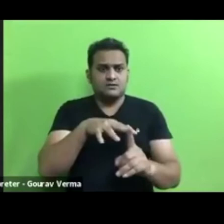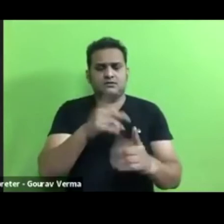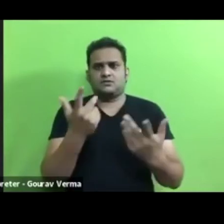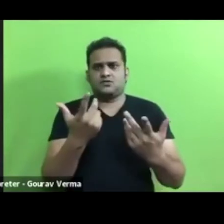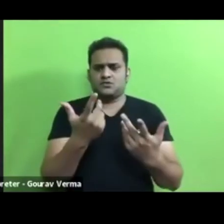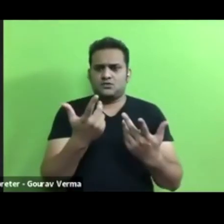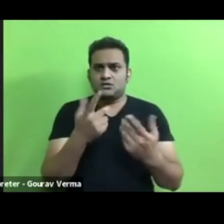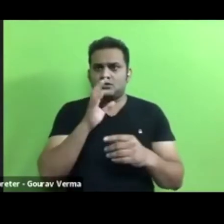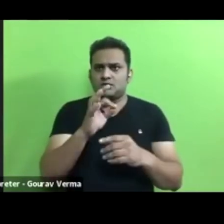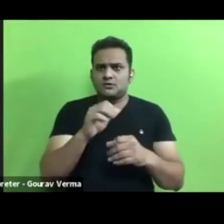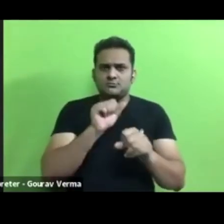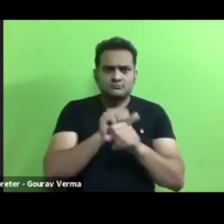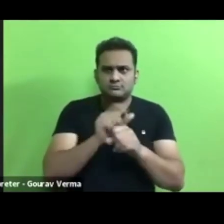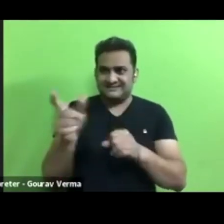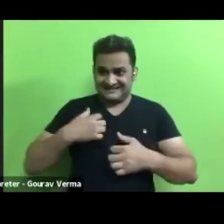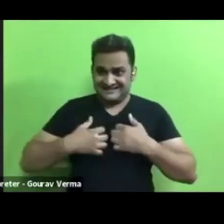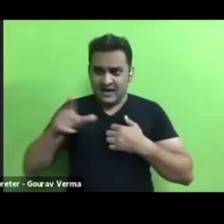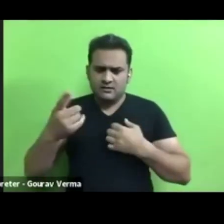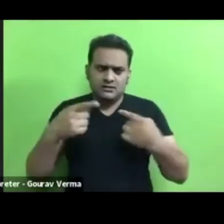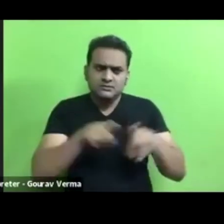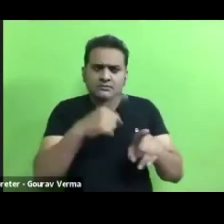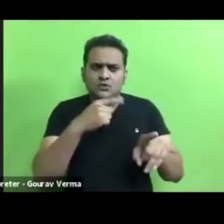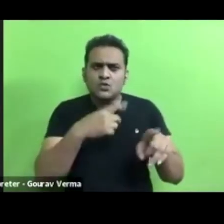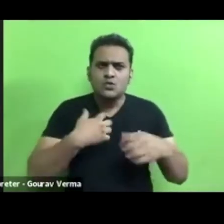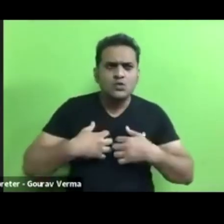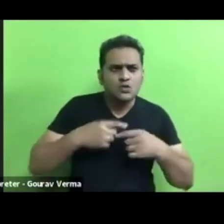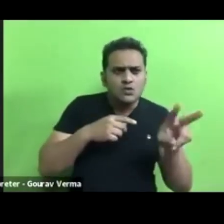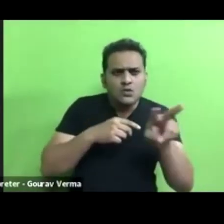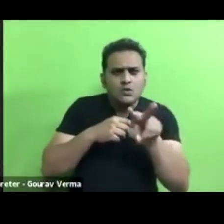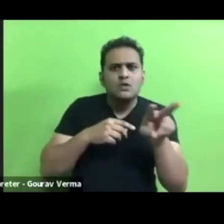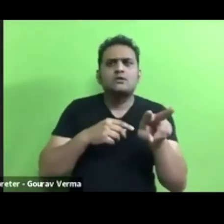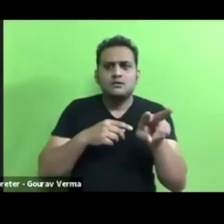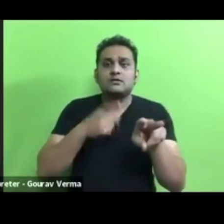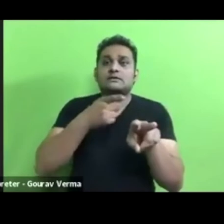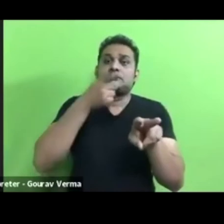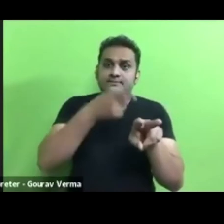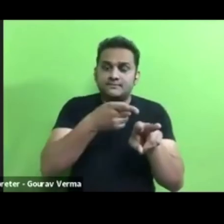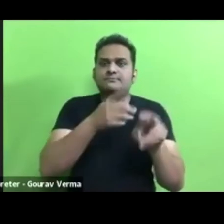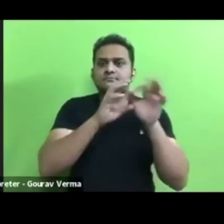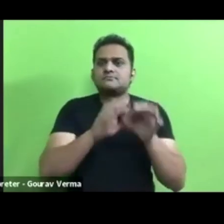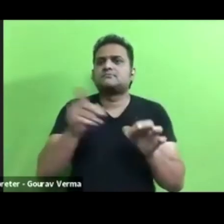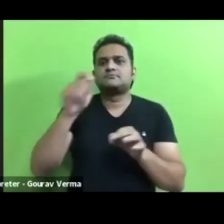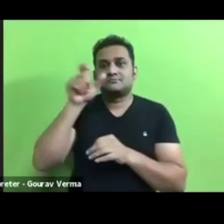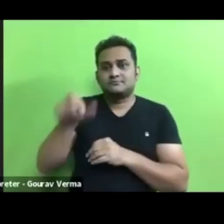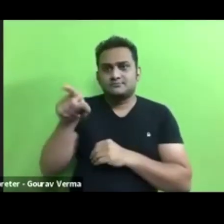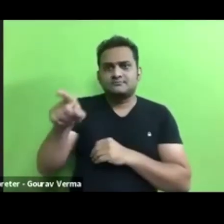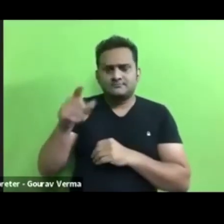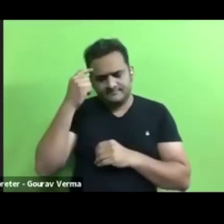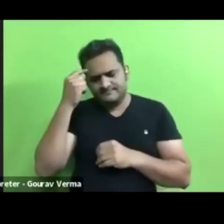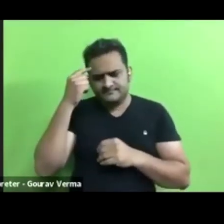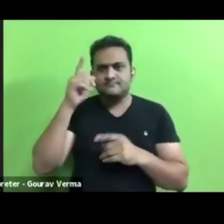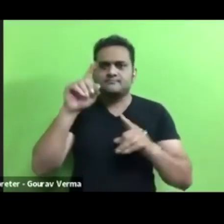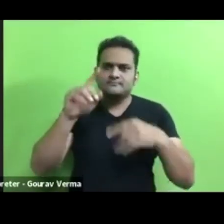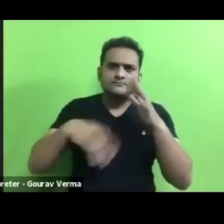in the cause that he is interested in. And for this, he inaugurates a